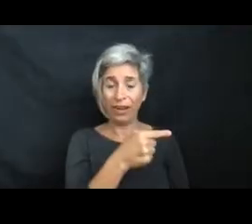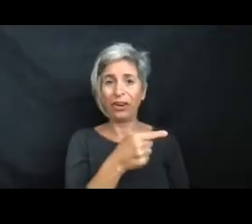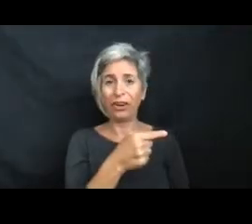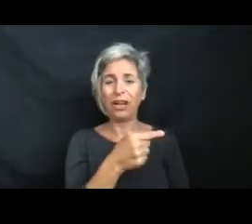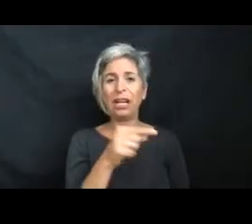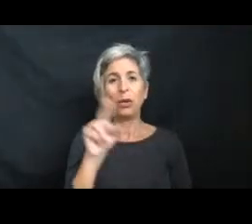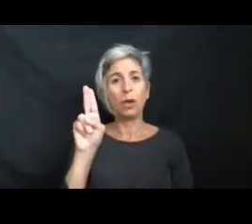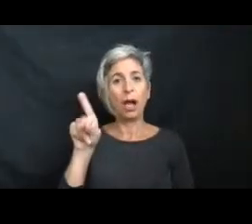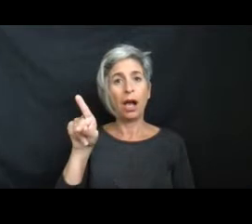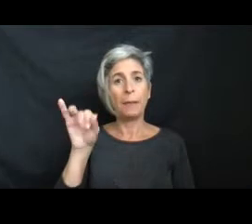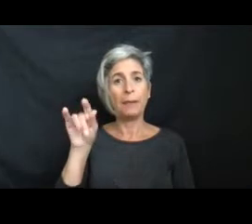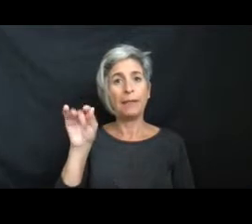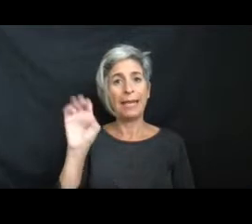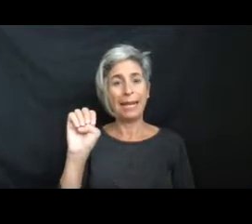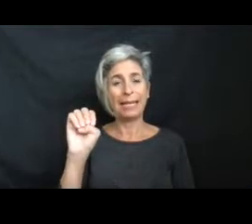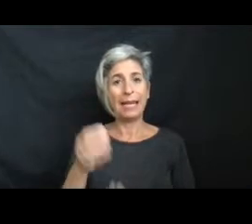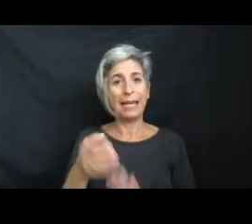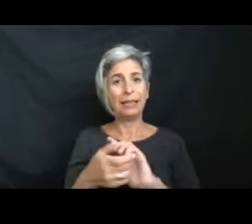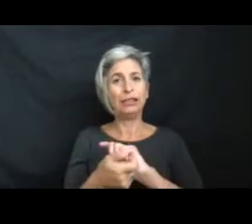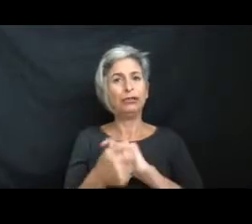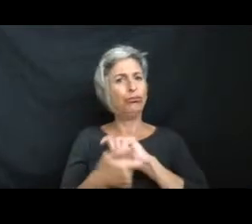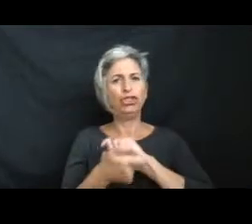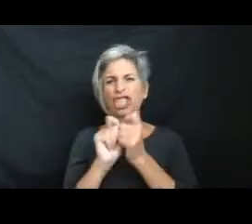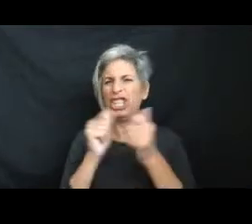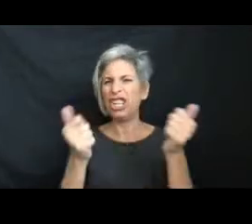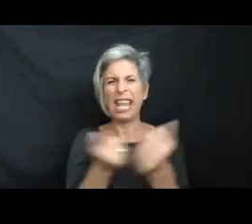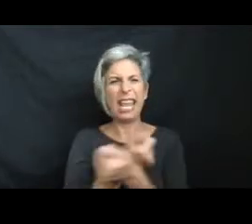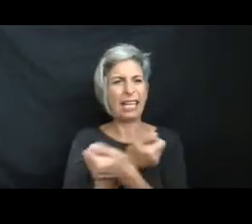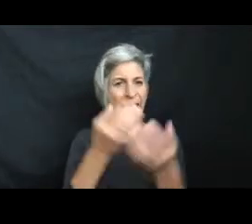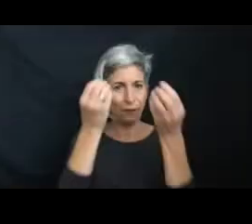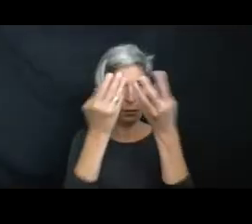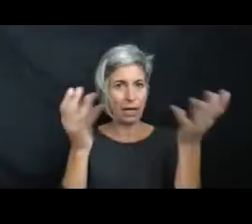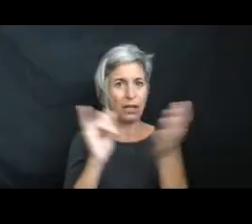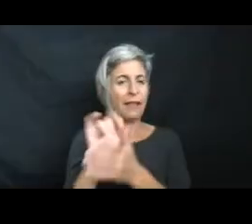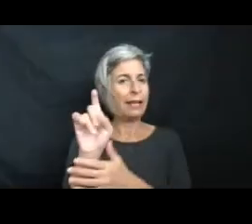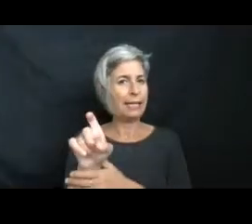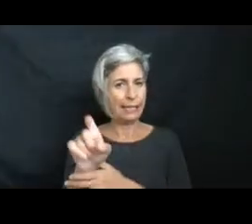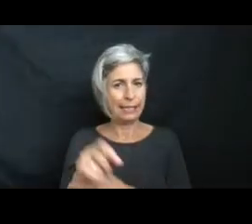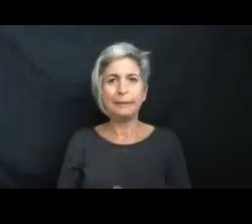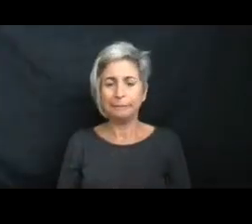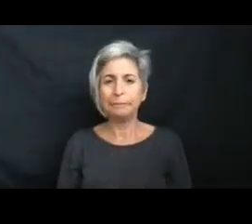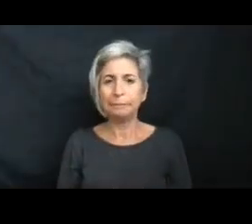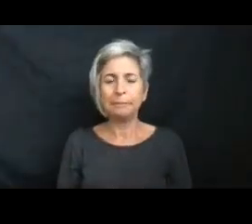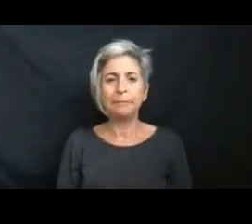it, make them inactive, and change any information that you need.